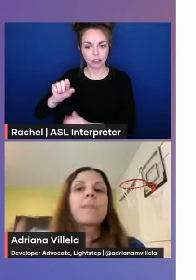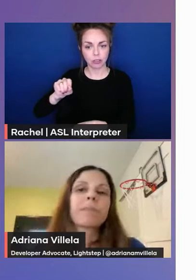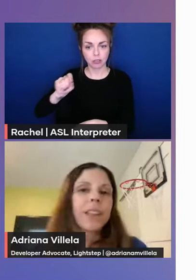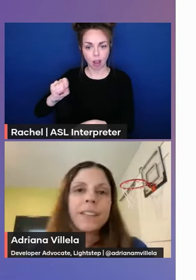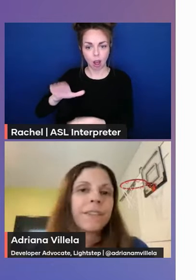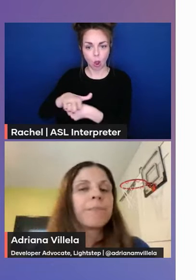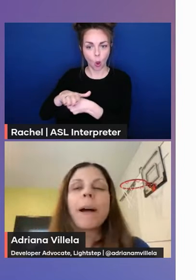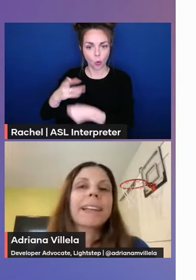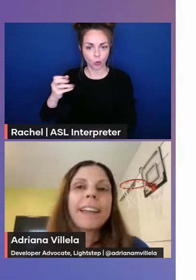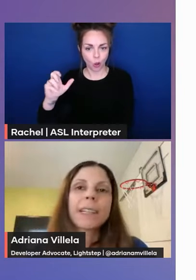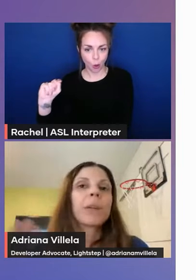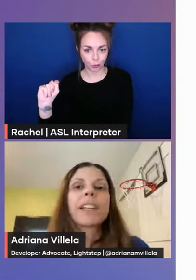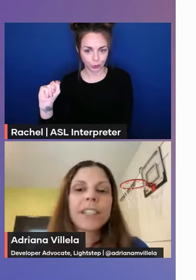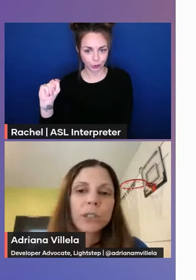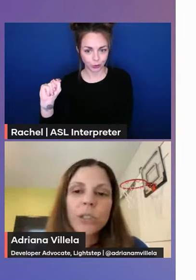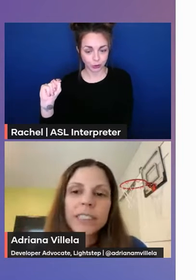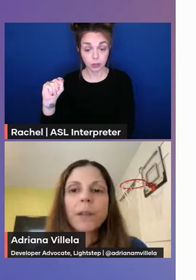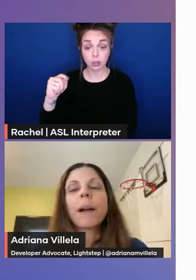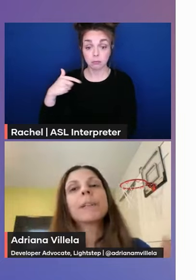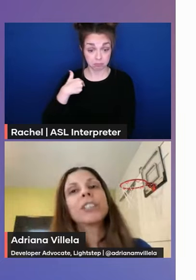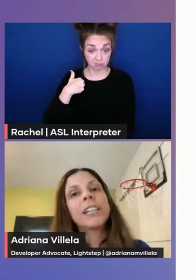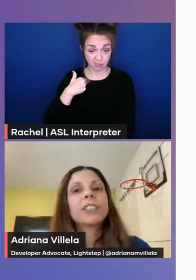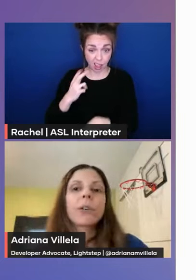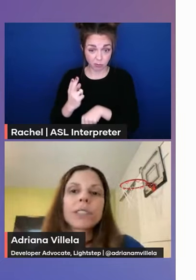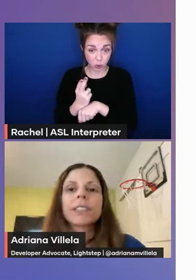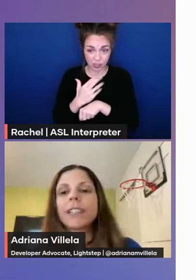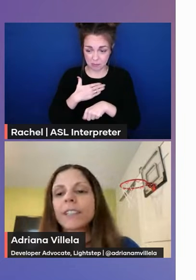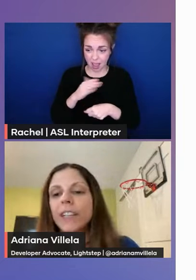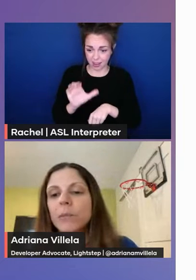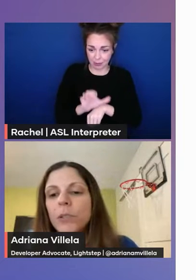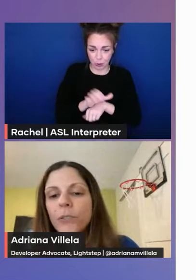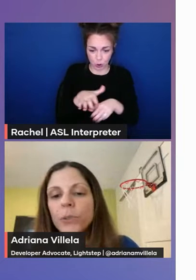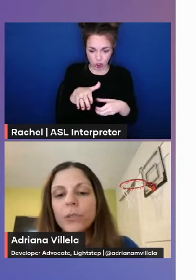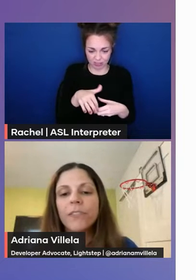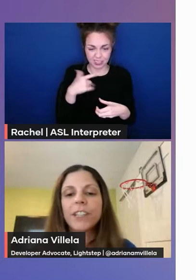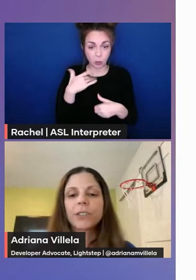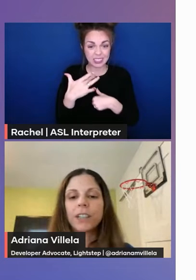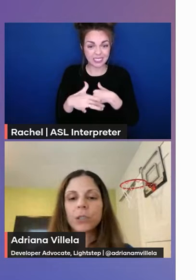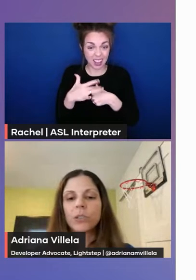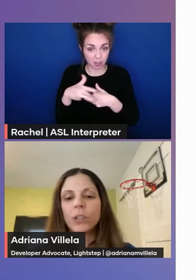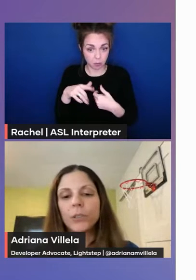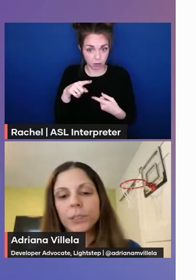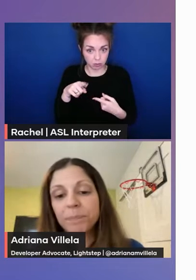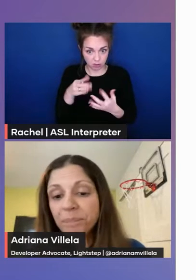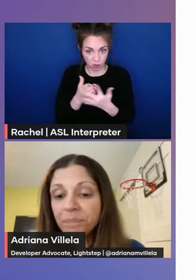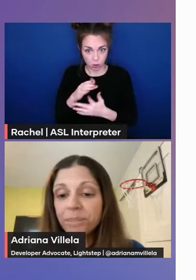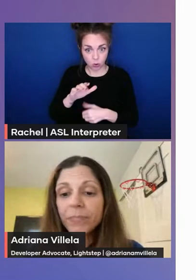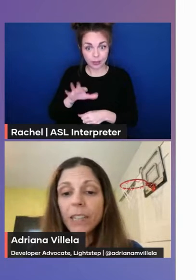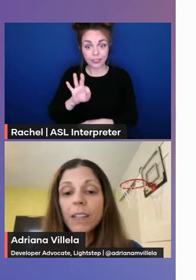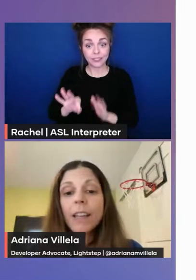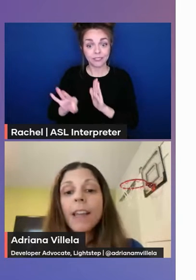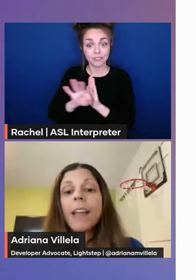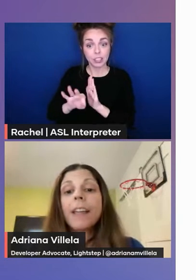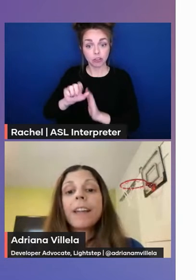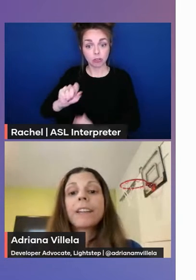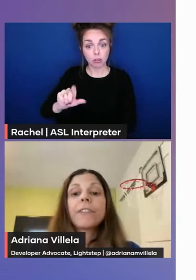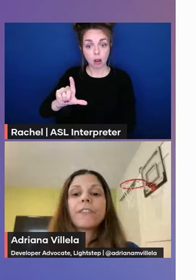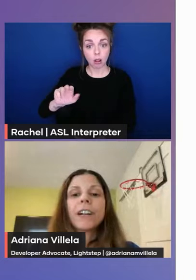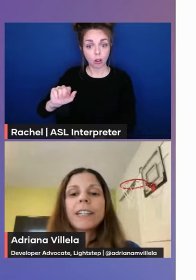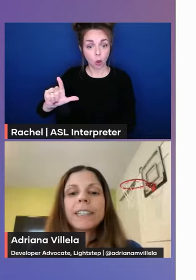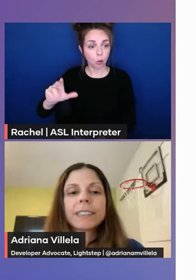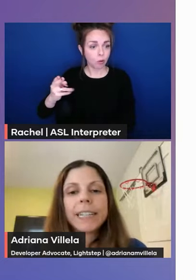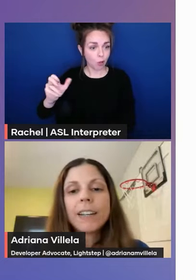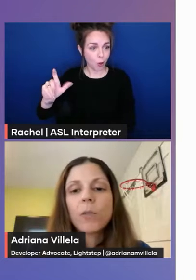feature.localhost. In my case, I'm running this locally on my machine. So it's available through feature.localhost.